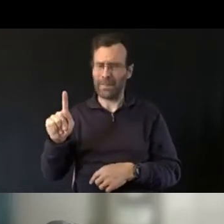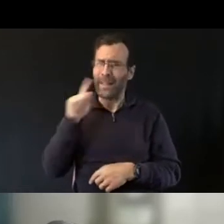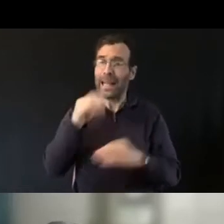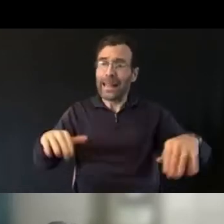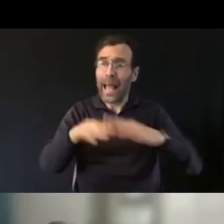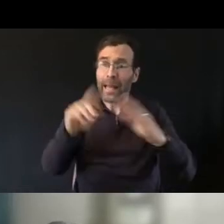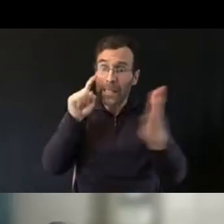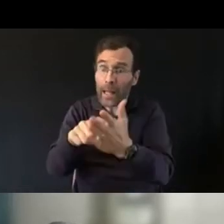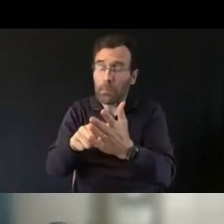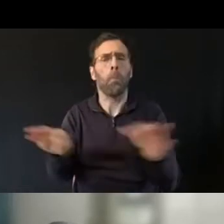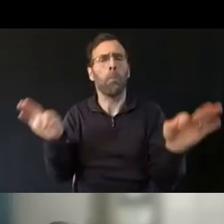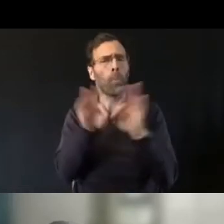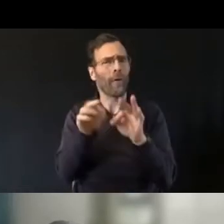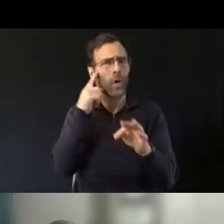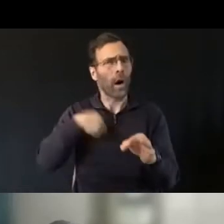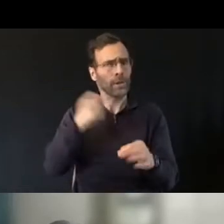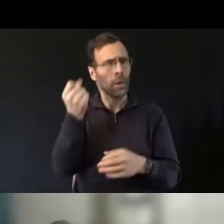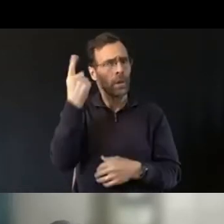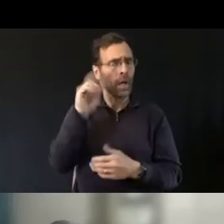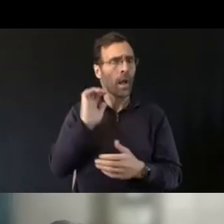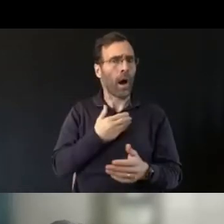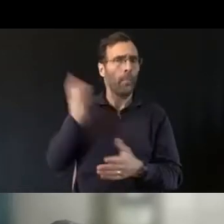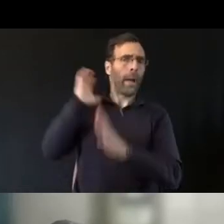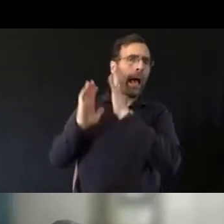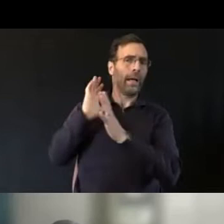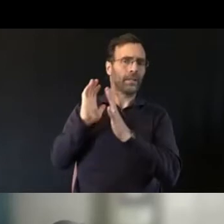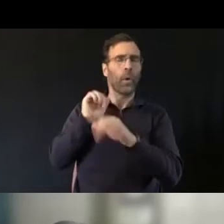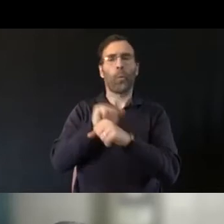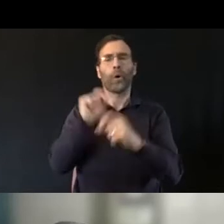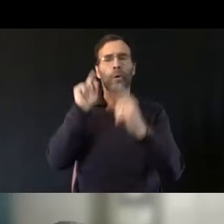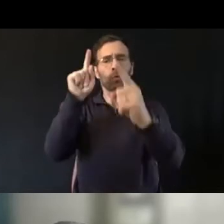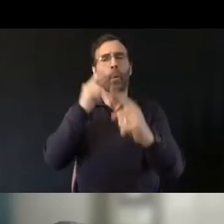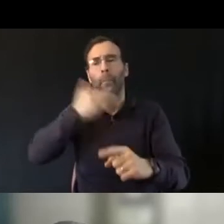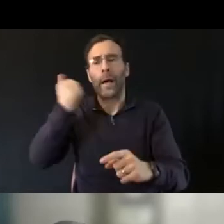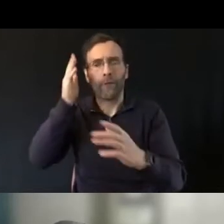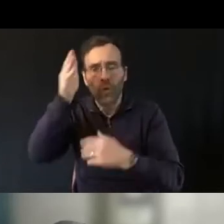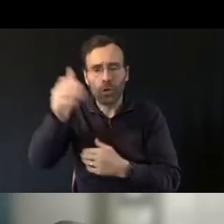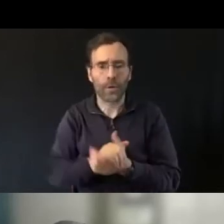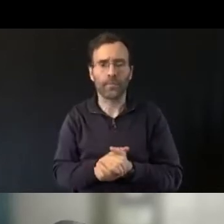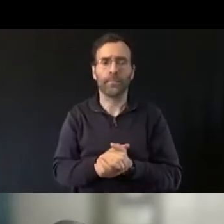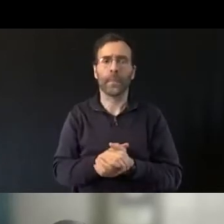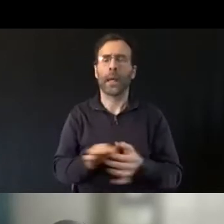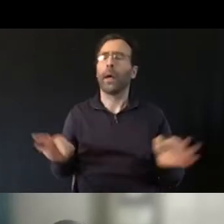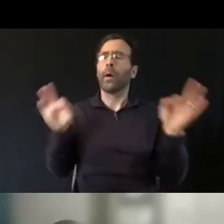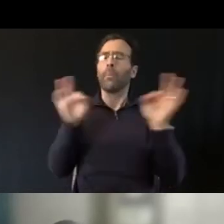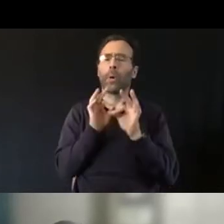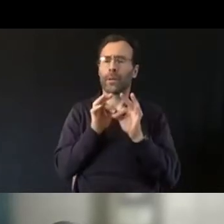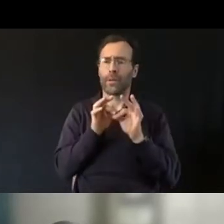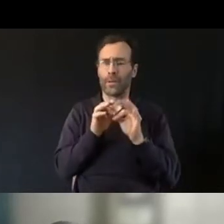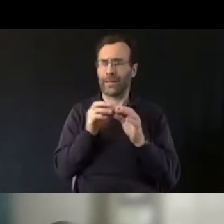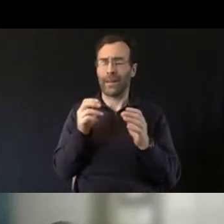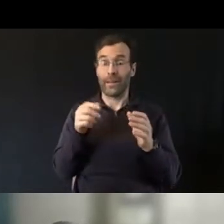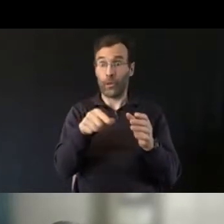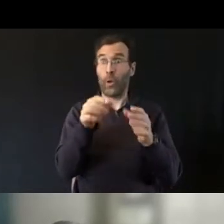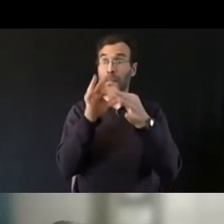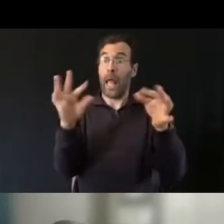really understanding our past and working towards a better future. But it's important to realize that they are meaningless unless